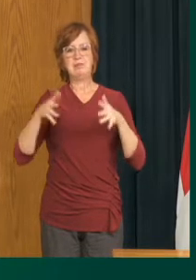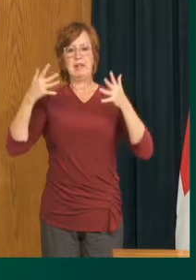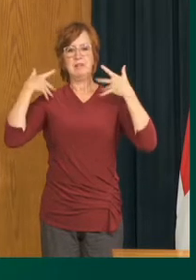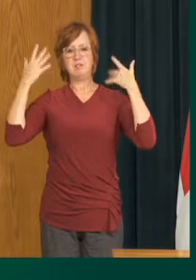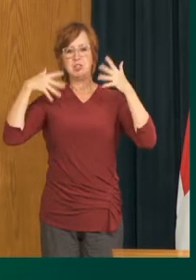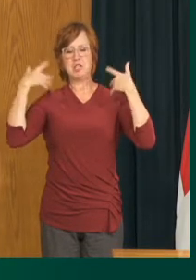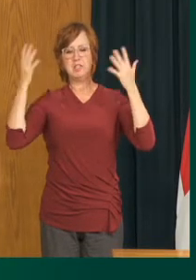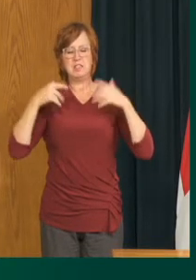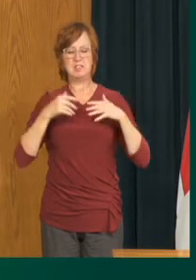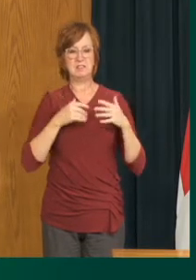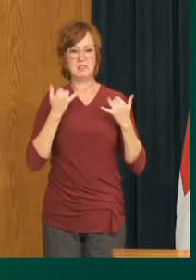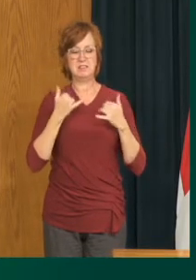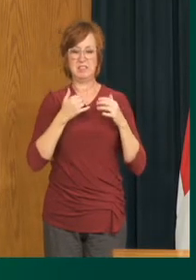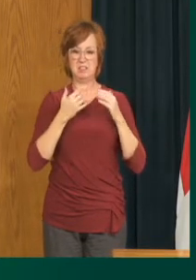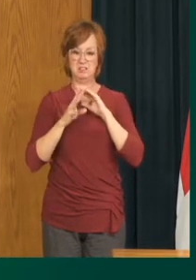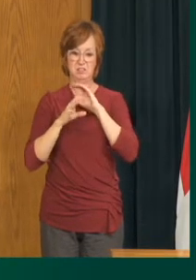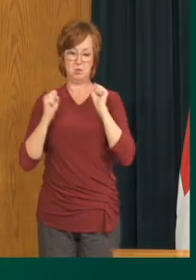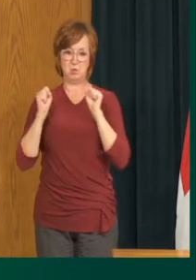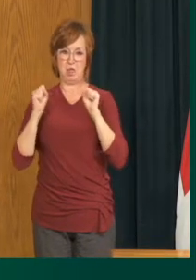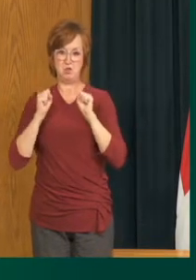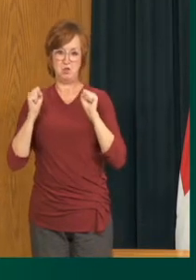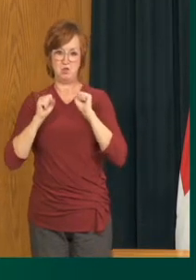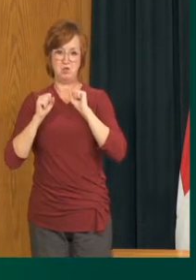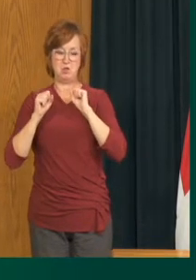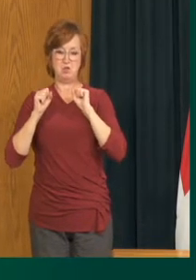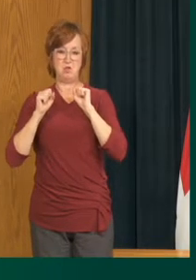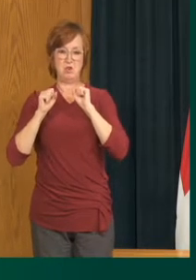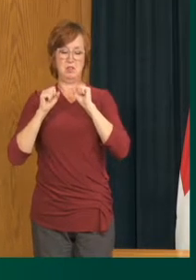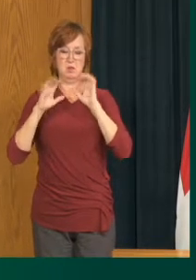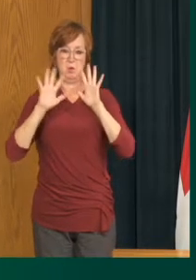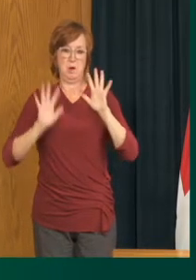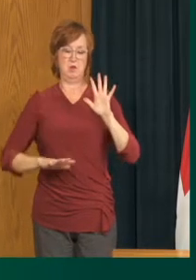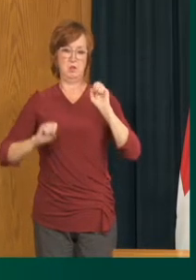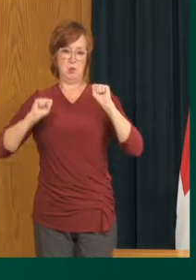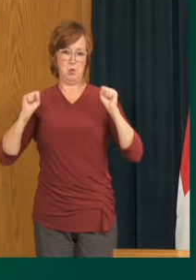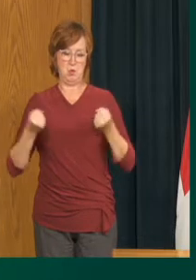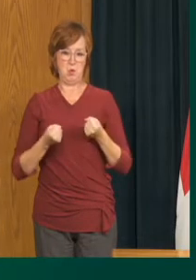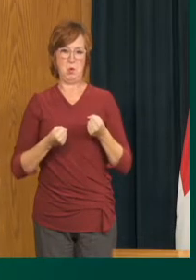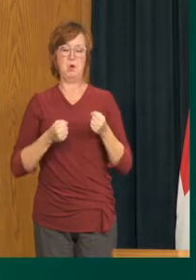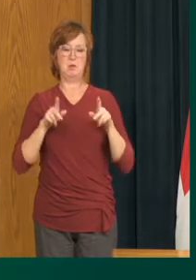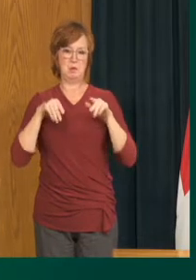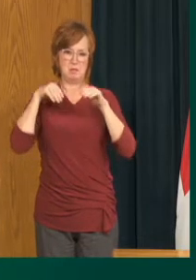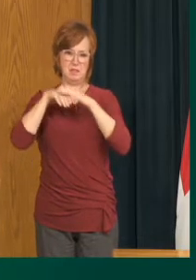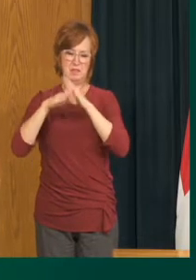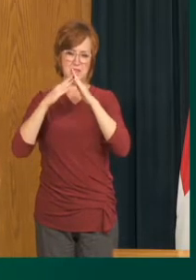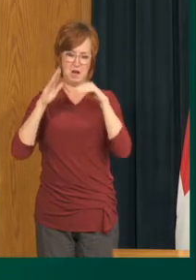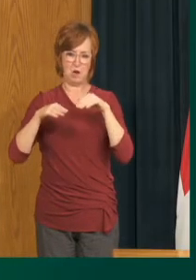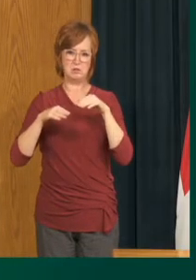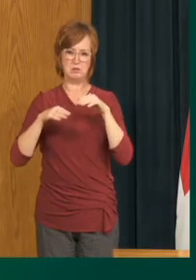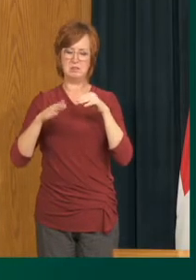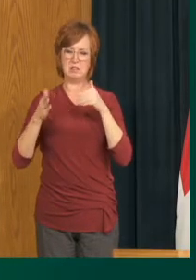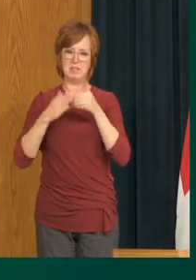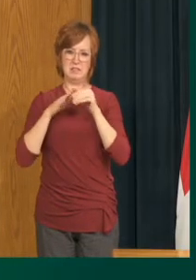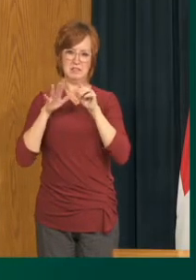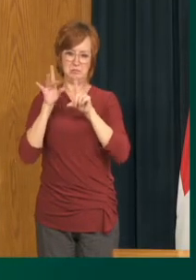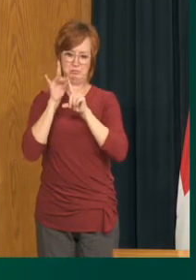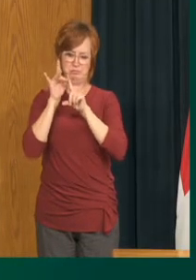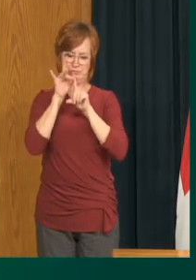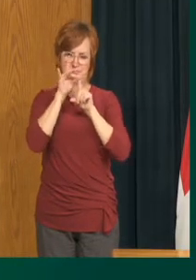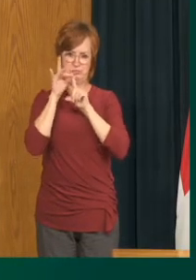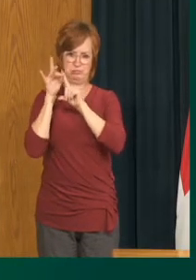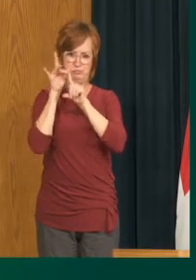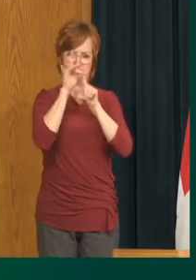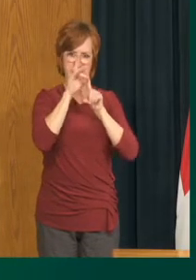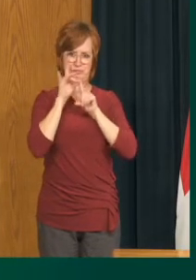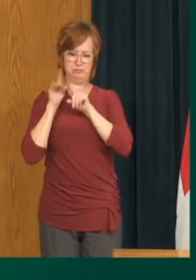for all of us. And it's very unfortunate that this happened. I don't think anyone plans an event with the view that transmission may happen. So it's